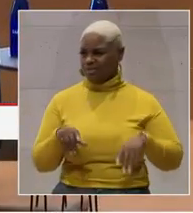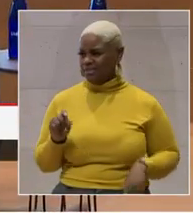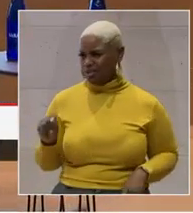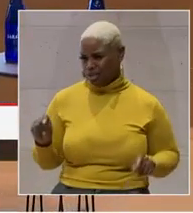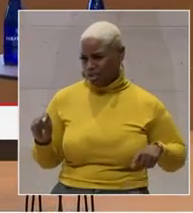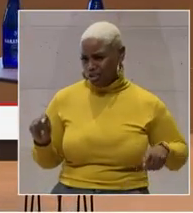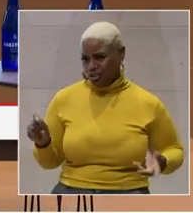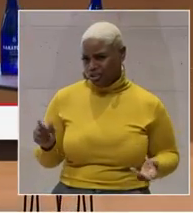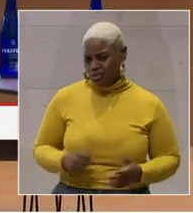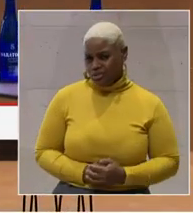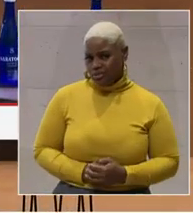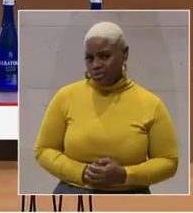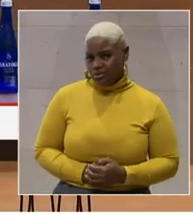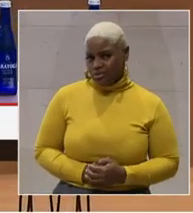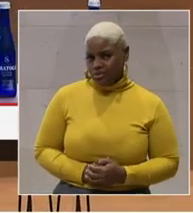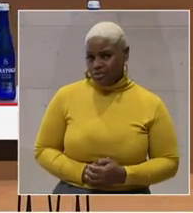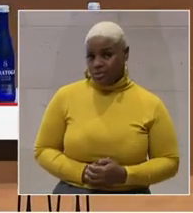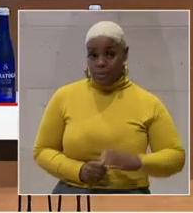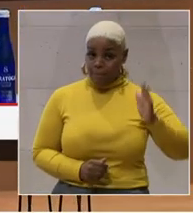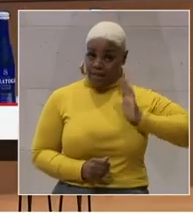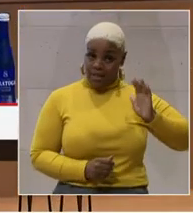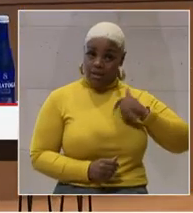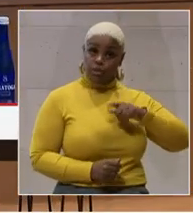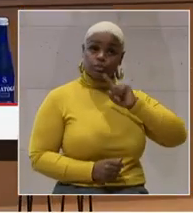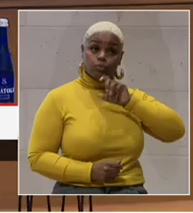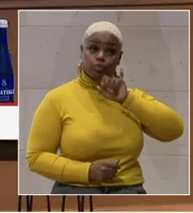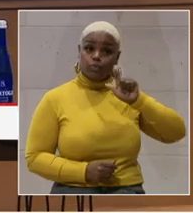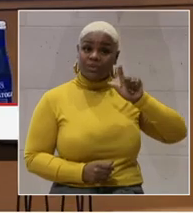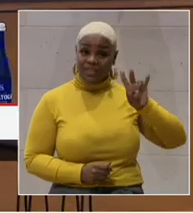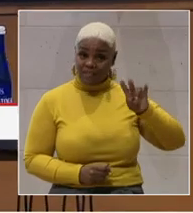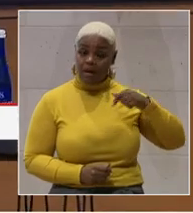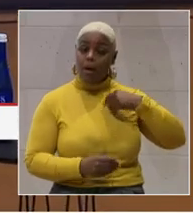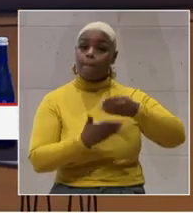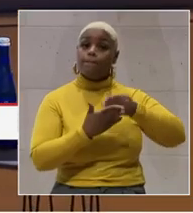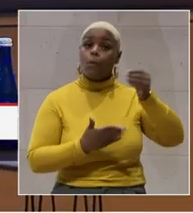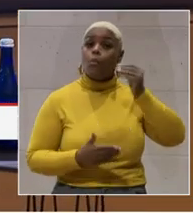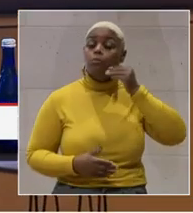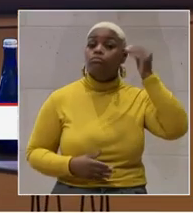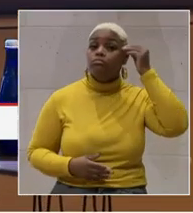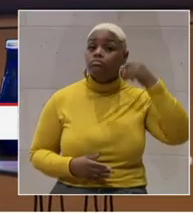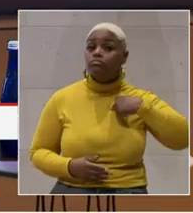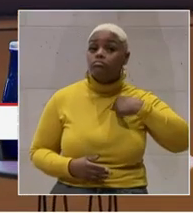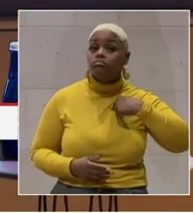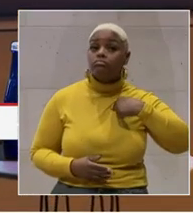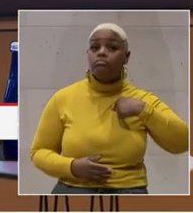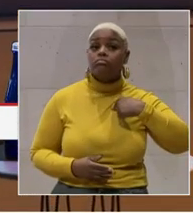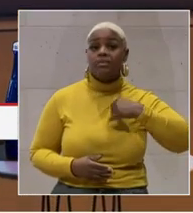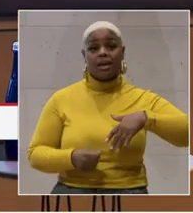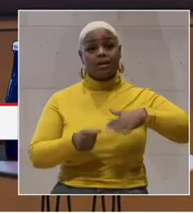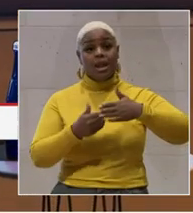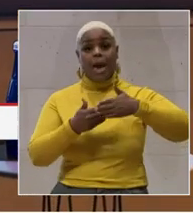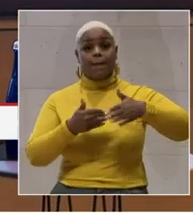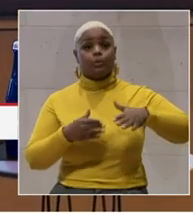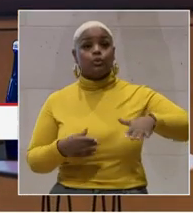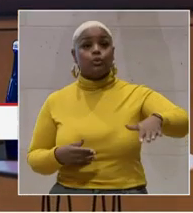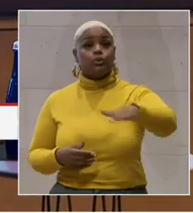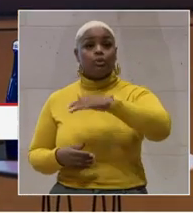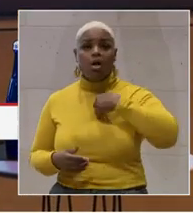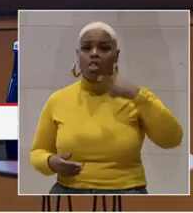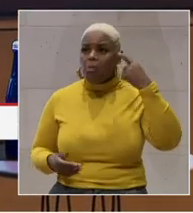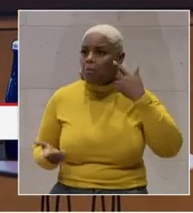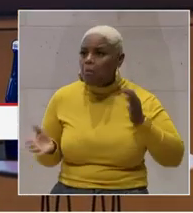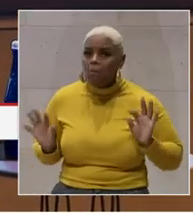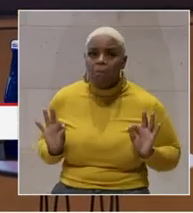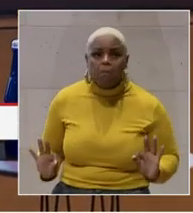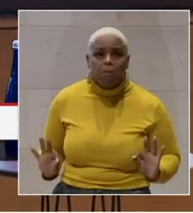a home when I was 27 years old in a neighborhood that I thought was good, but could be better. I think